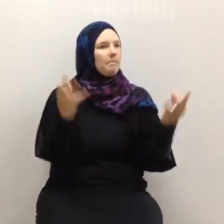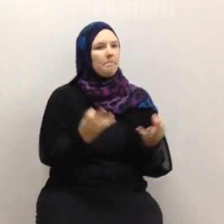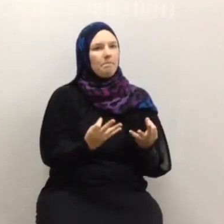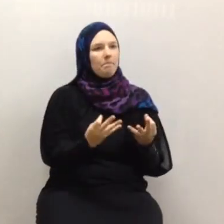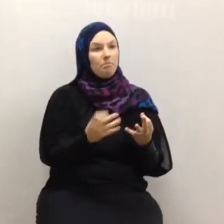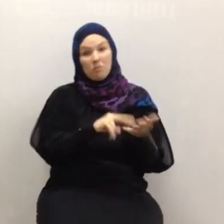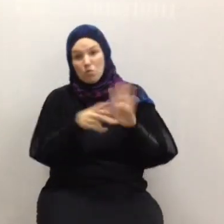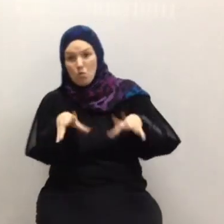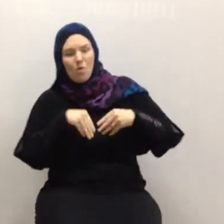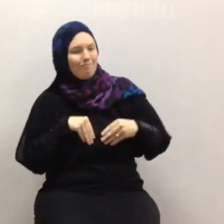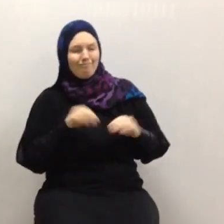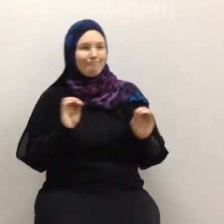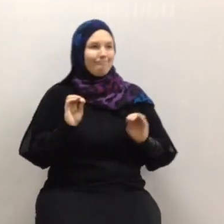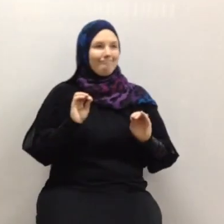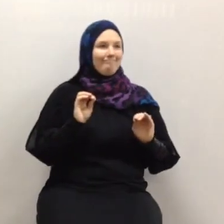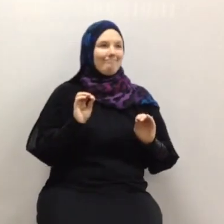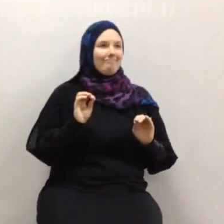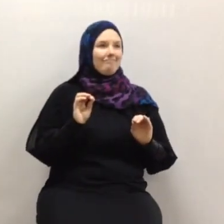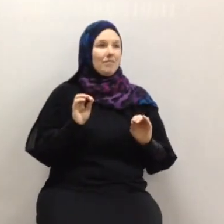you're gone.